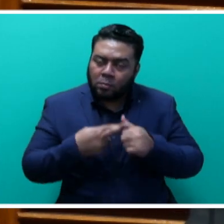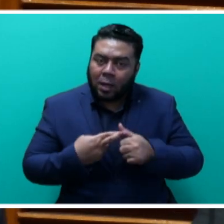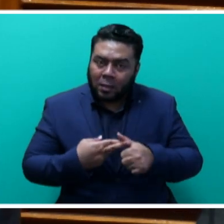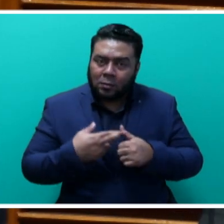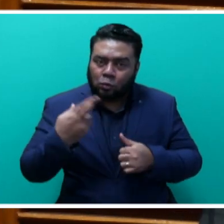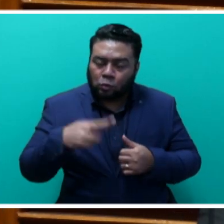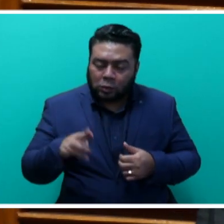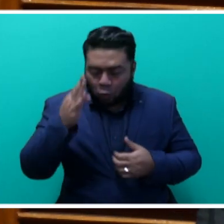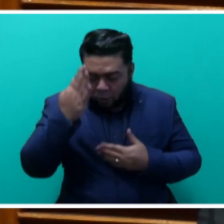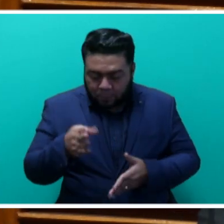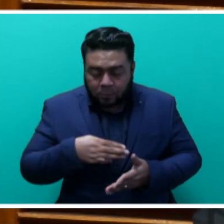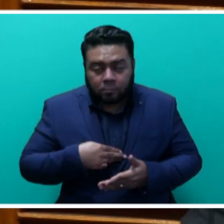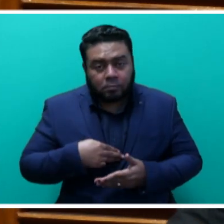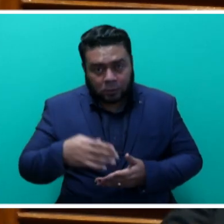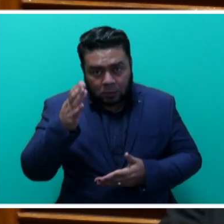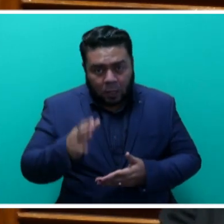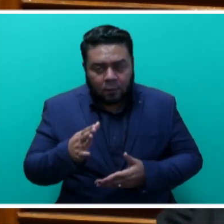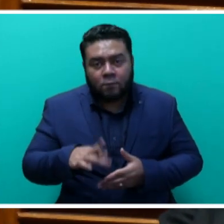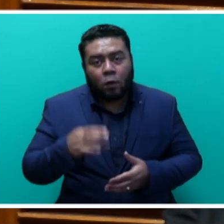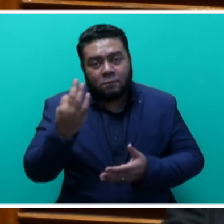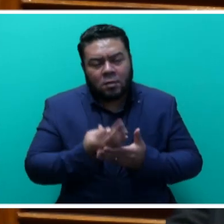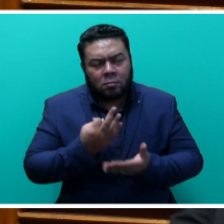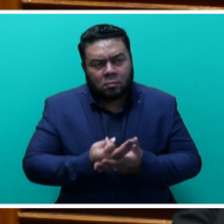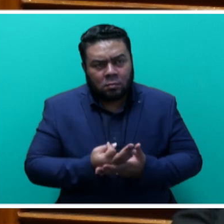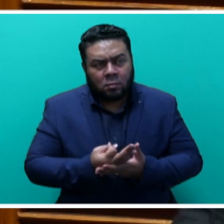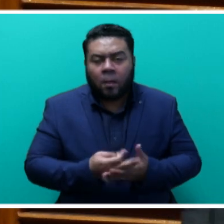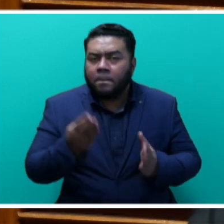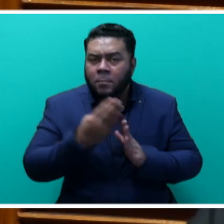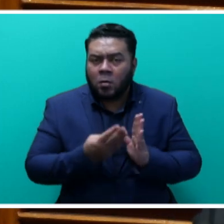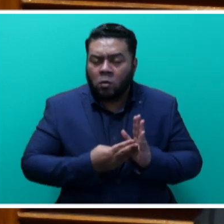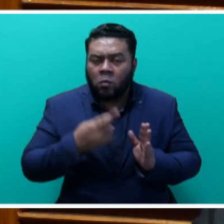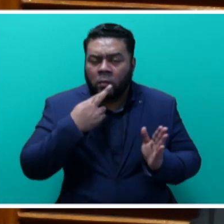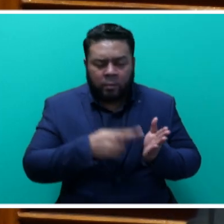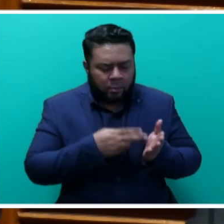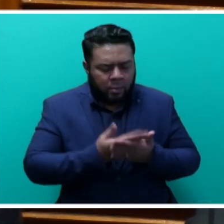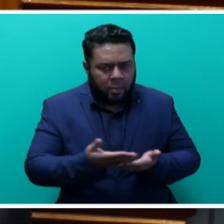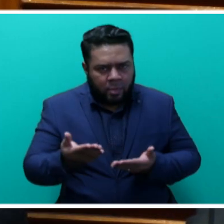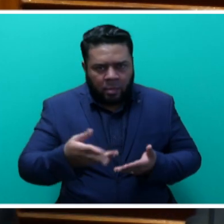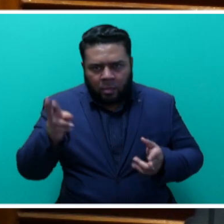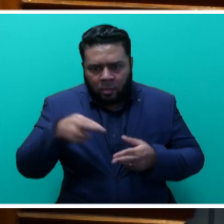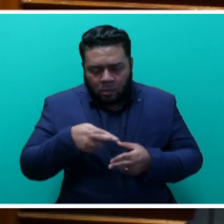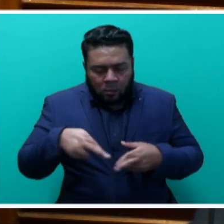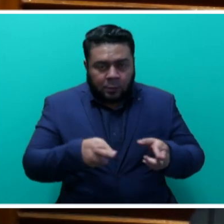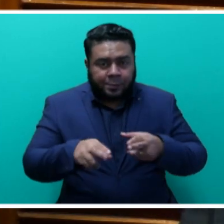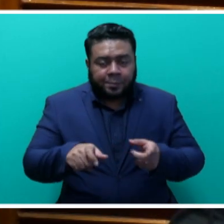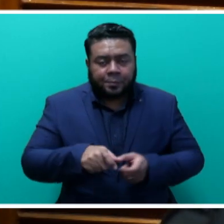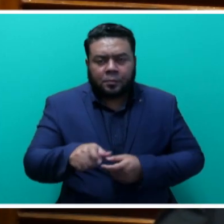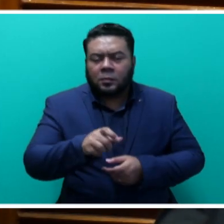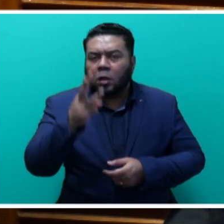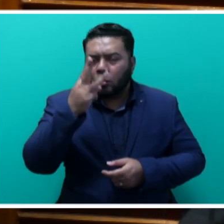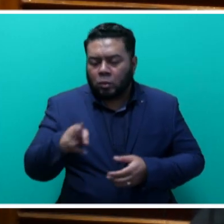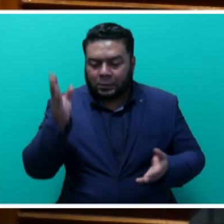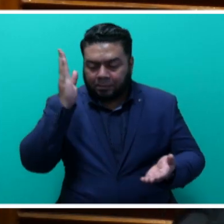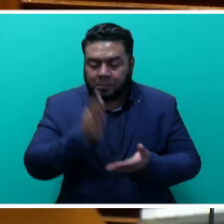the Honourable Minister for Finance's budget address, the road constructions cut across three